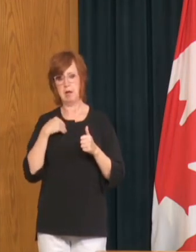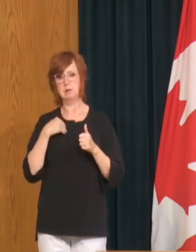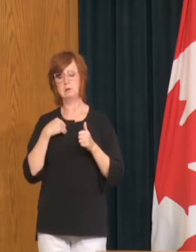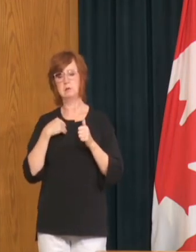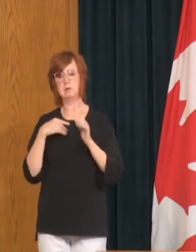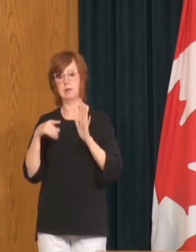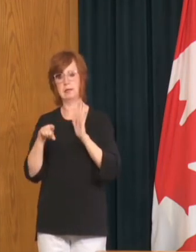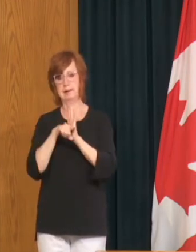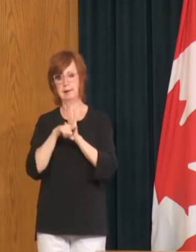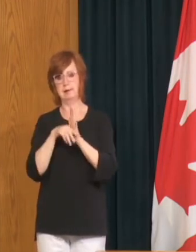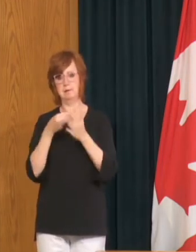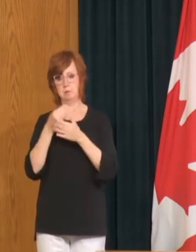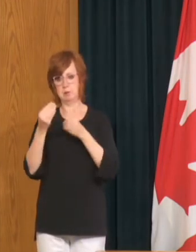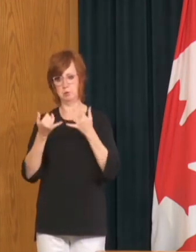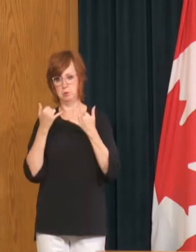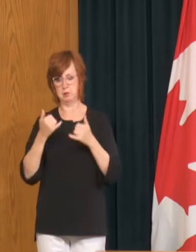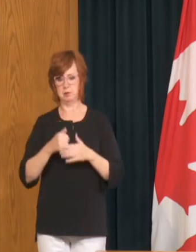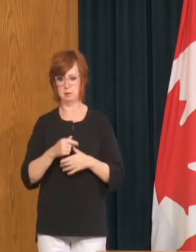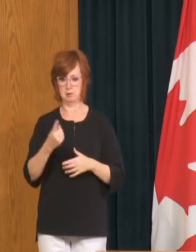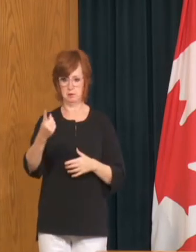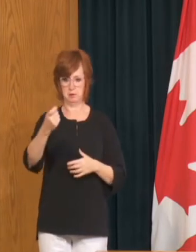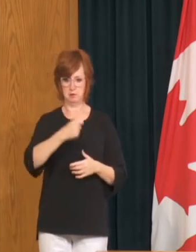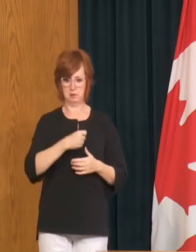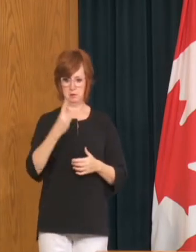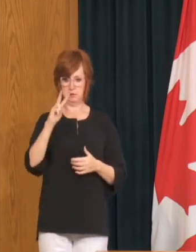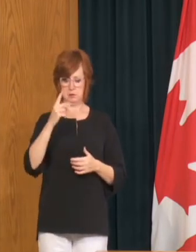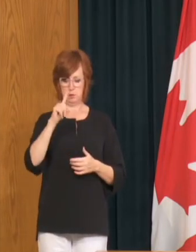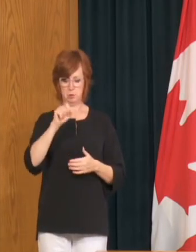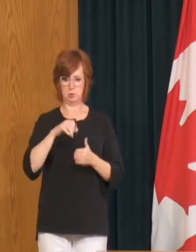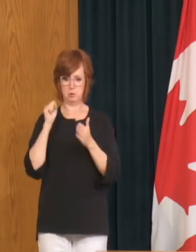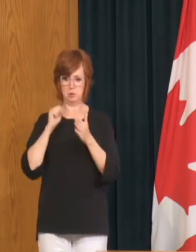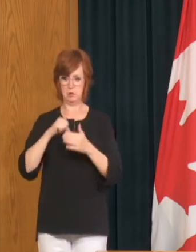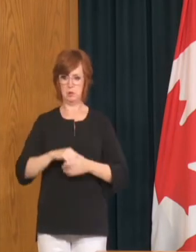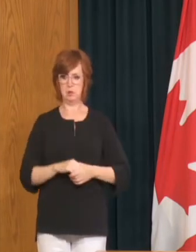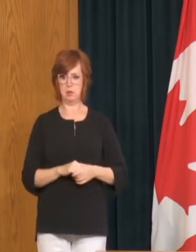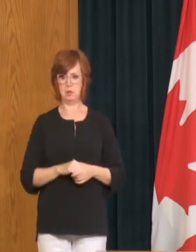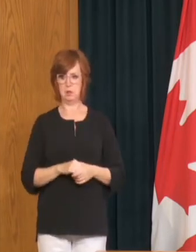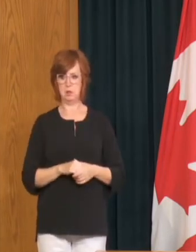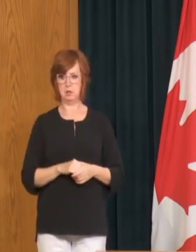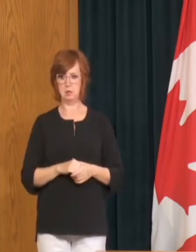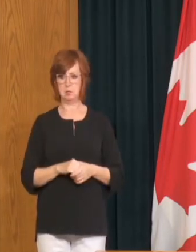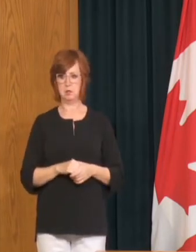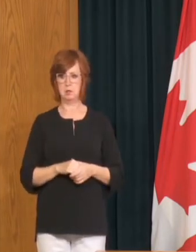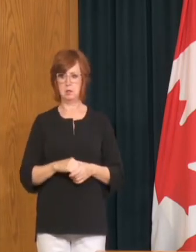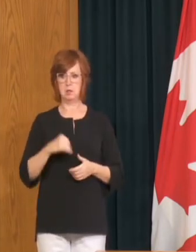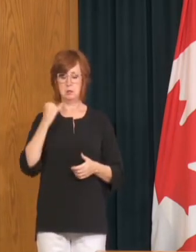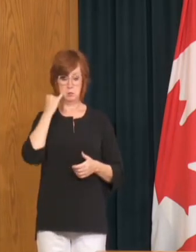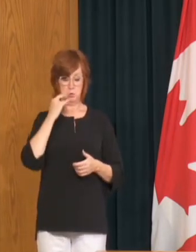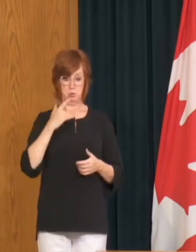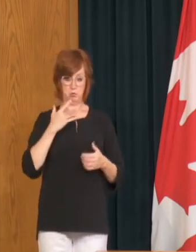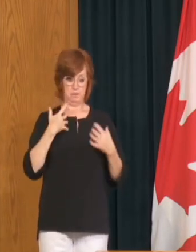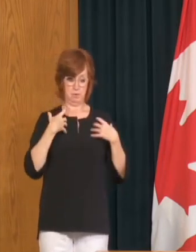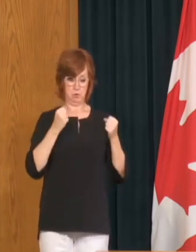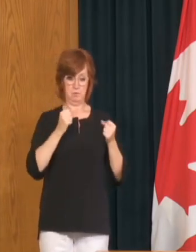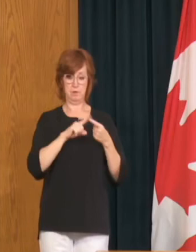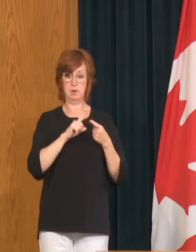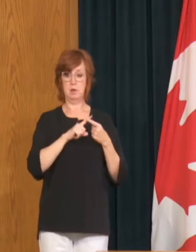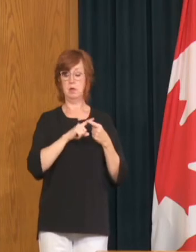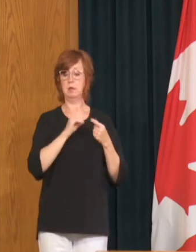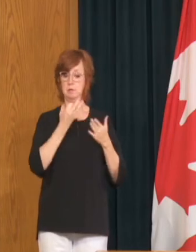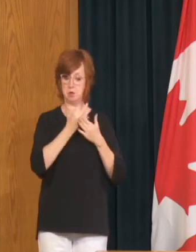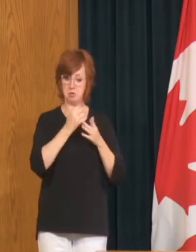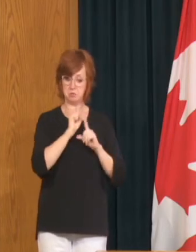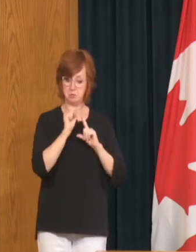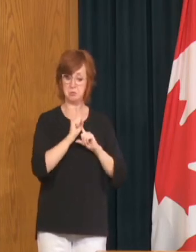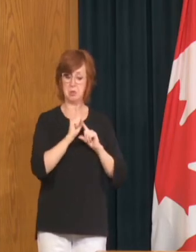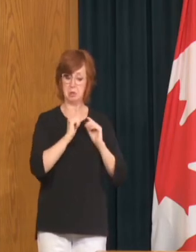so if you are so confident that Saskatchewan's finances are stable, that we are going to recover